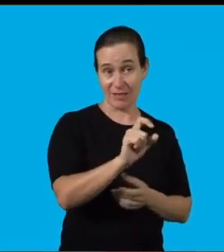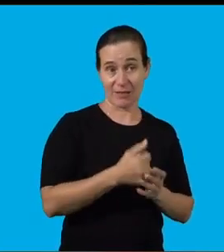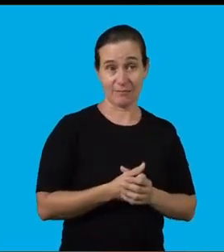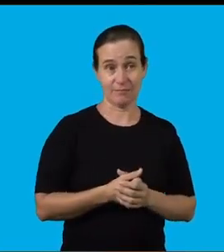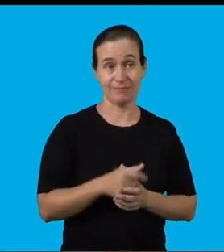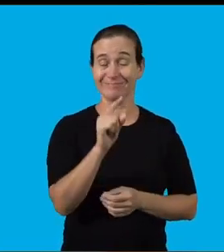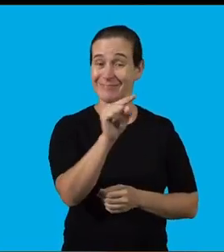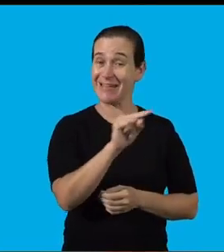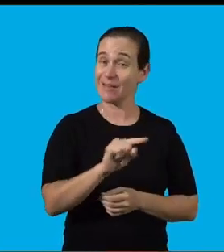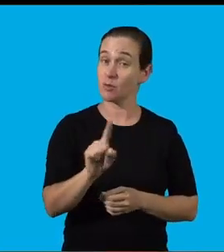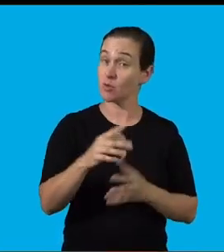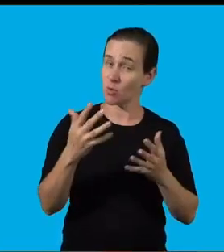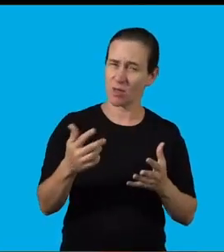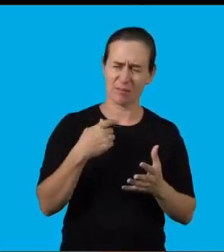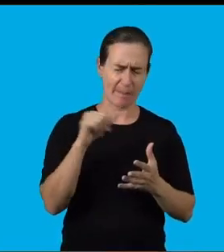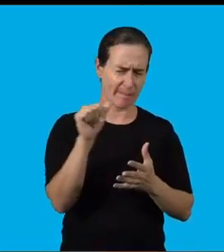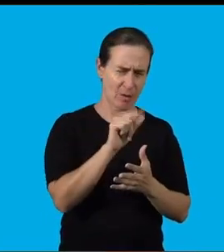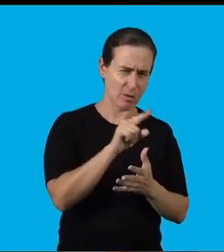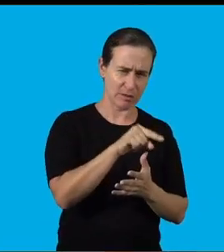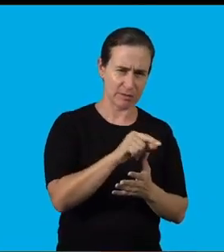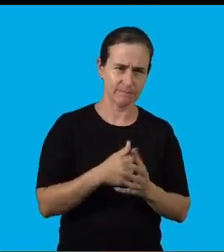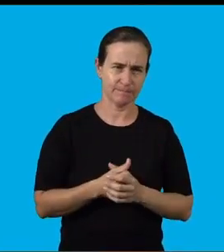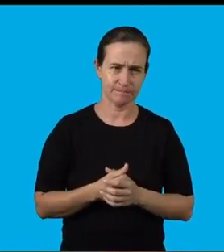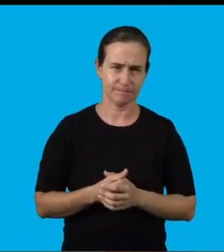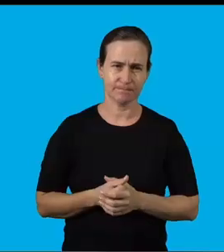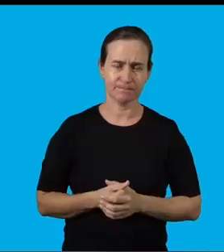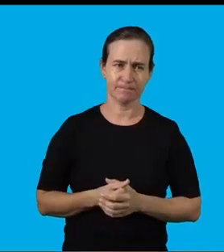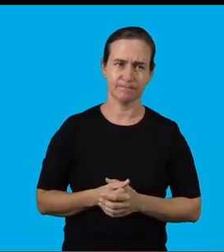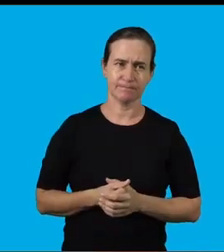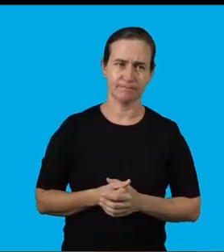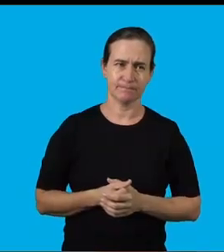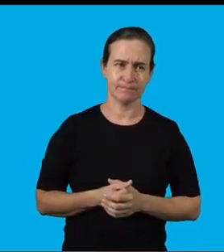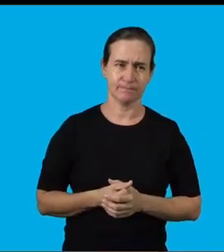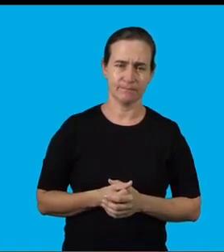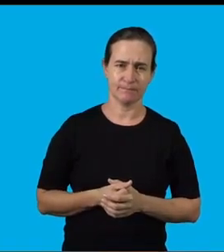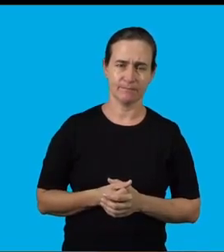of x is equal to, let's just get our factorized expression again.